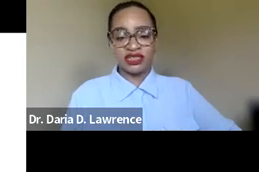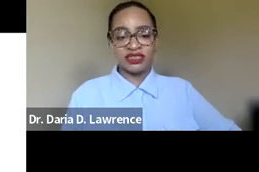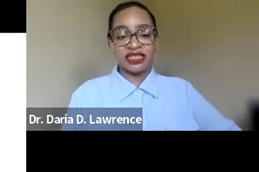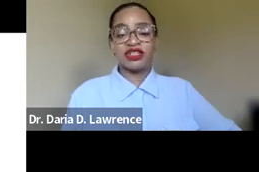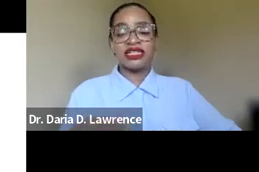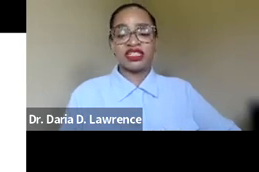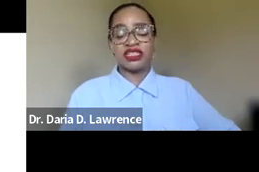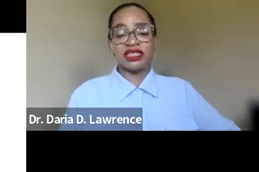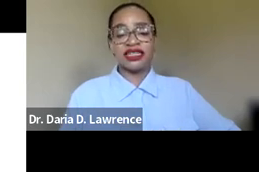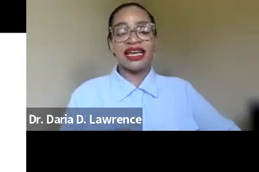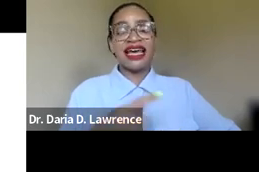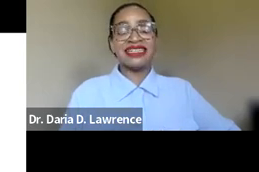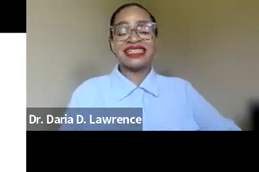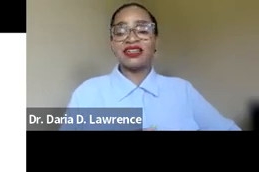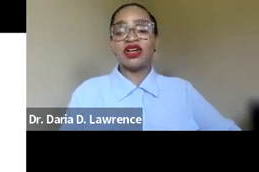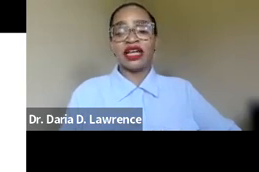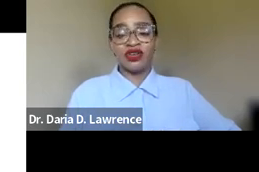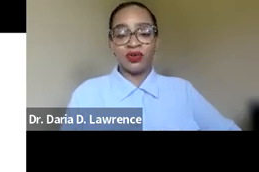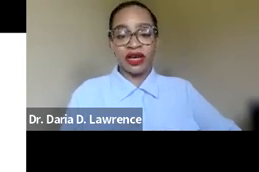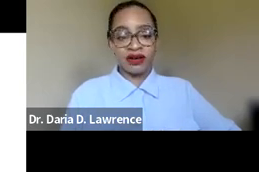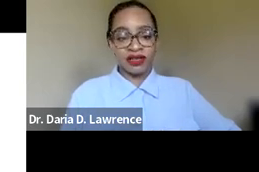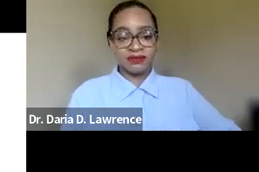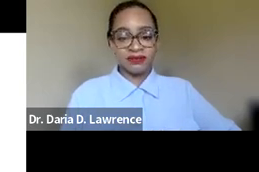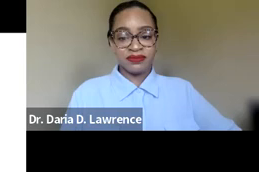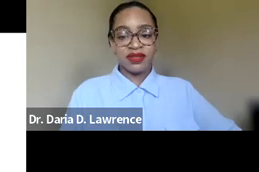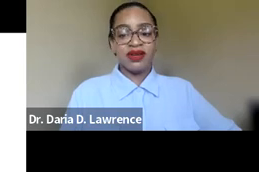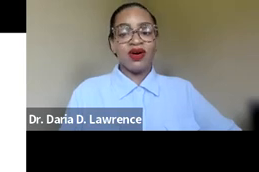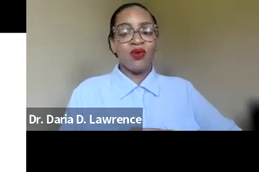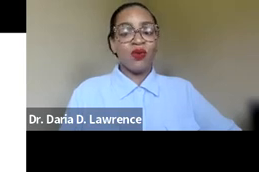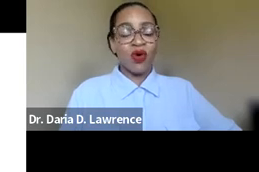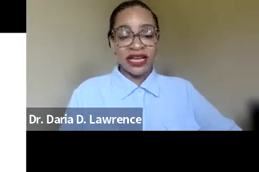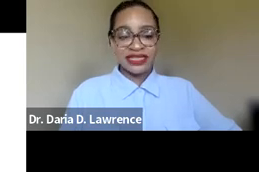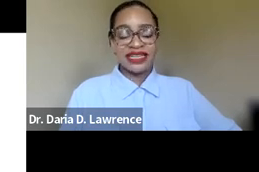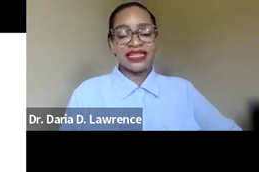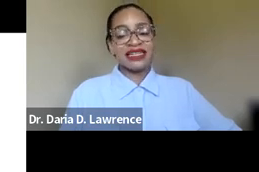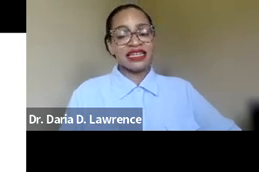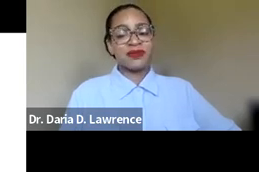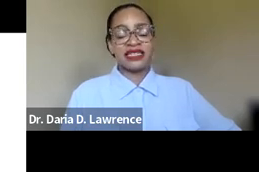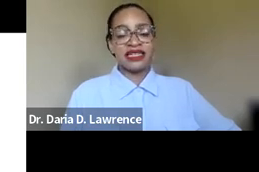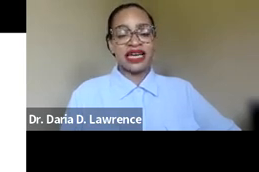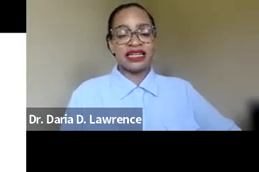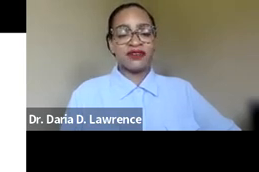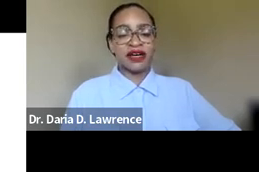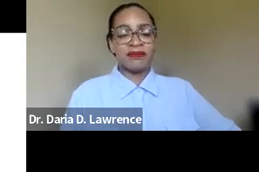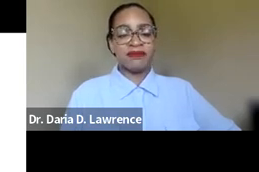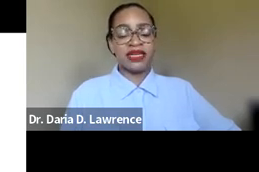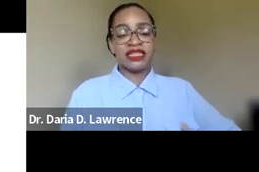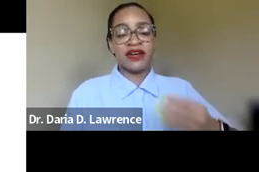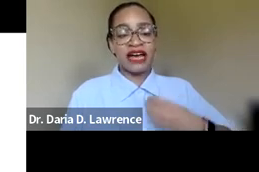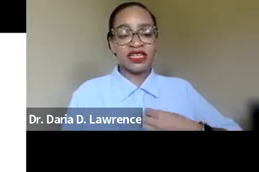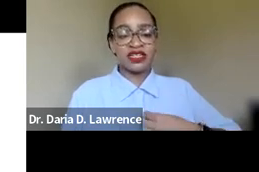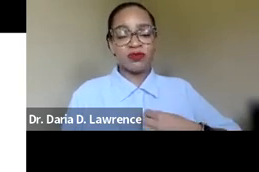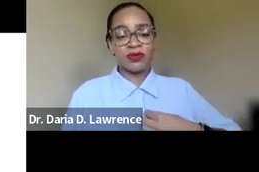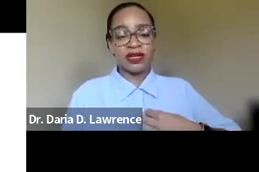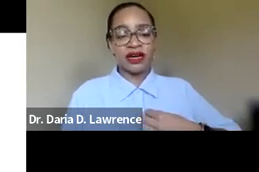standardization done? And does that look like your area? What is that assessment designed to identify? Because if I